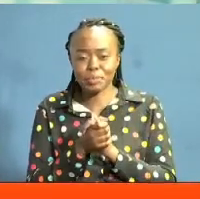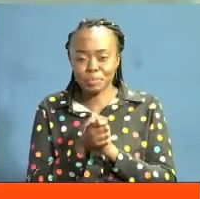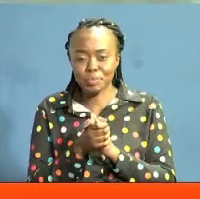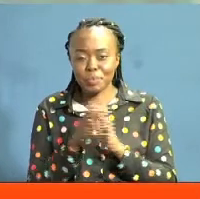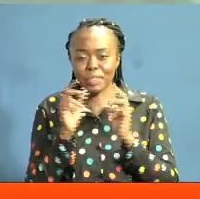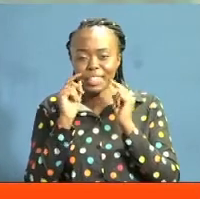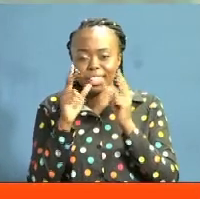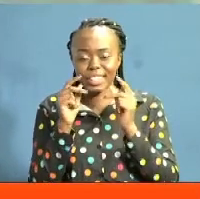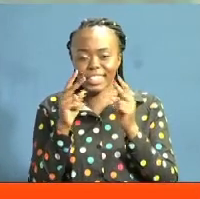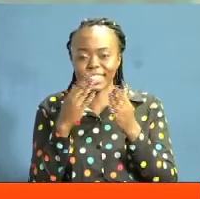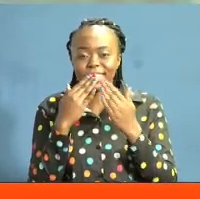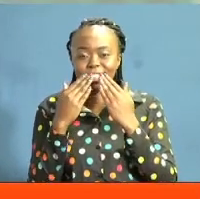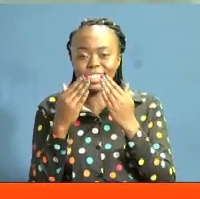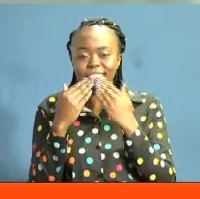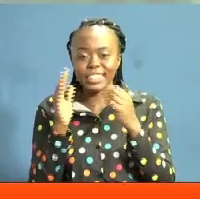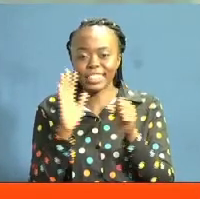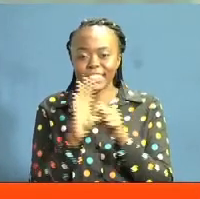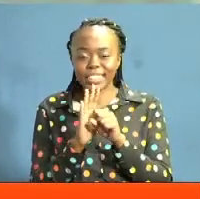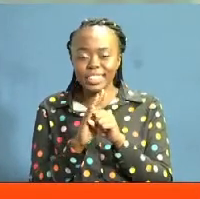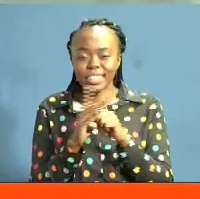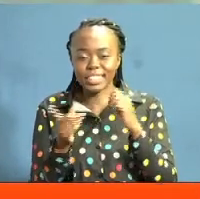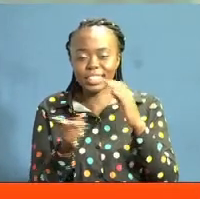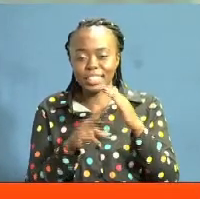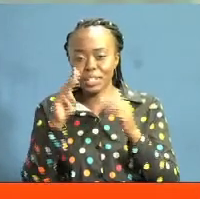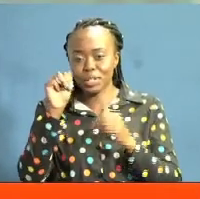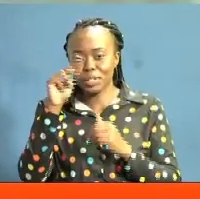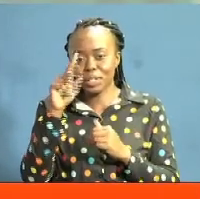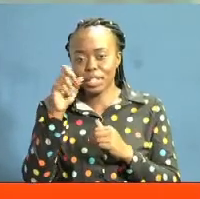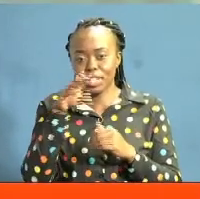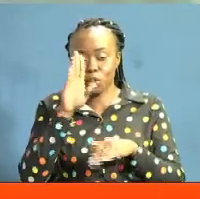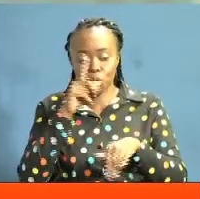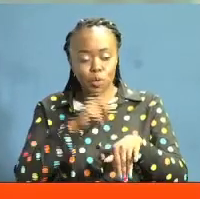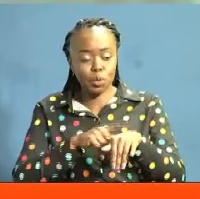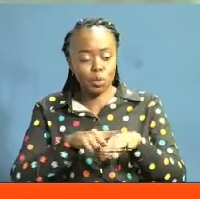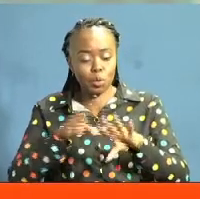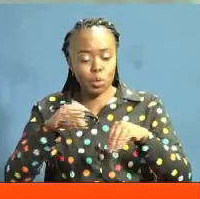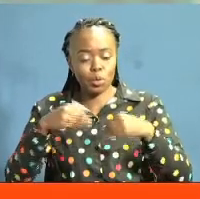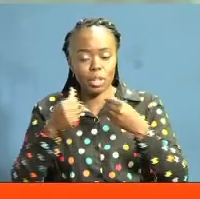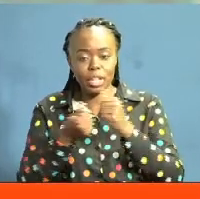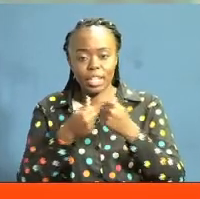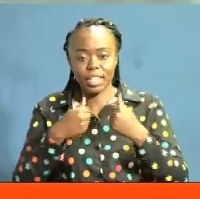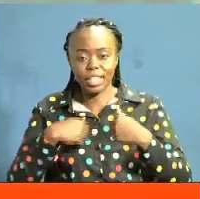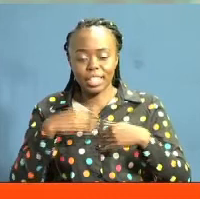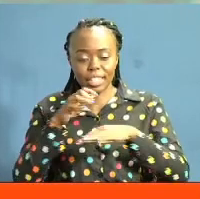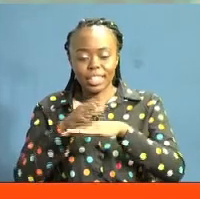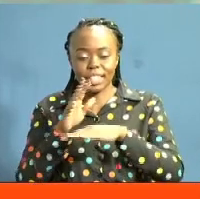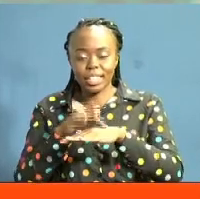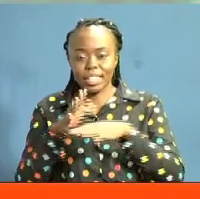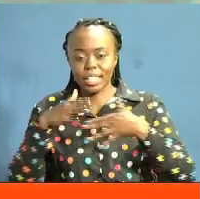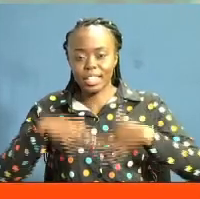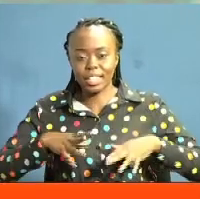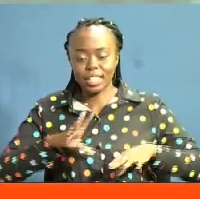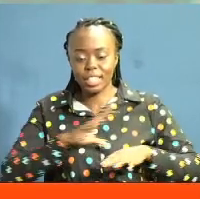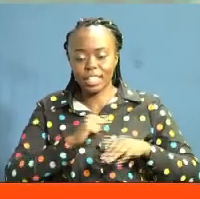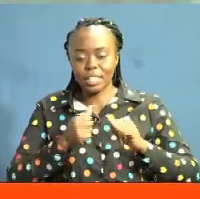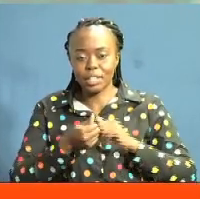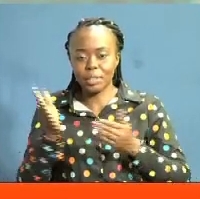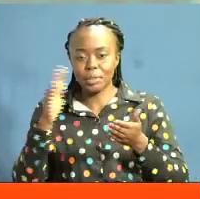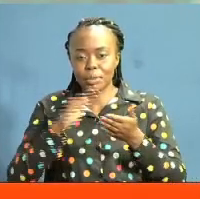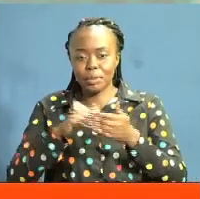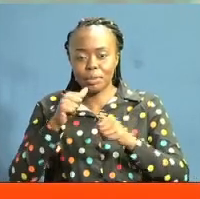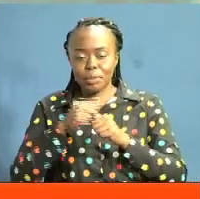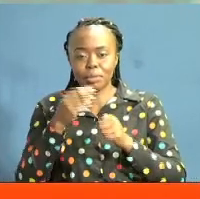right. Many thanks, Minister Karira, for your time and giving us your perspective and advice to the teens and youth back at home.